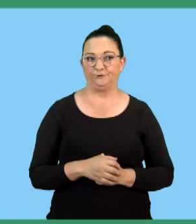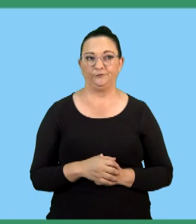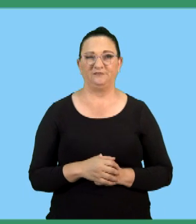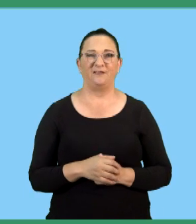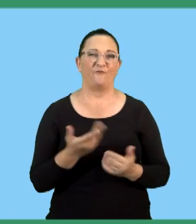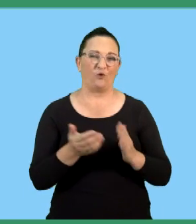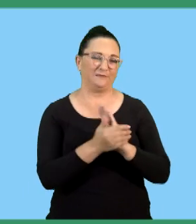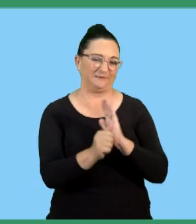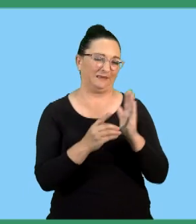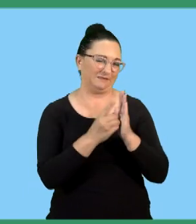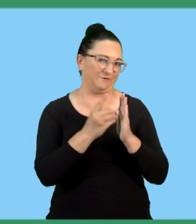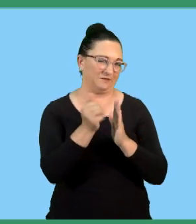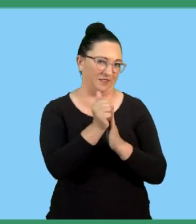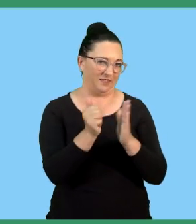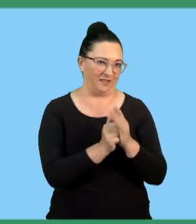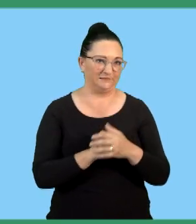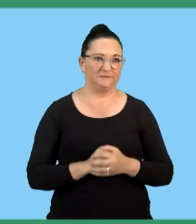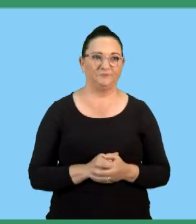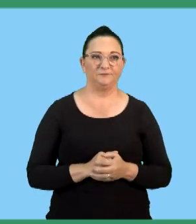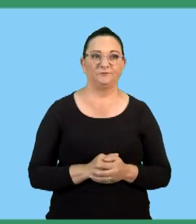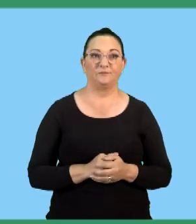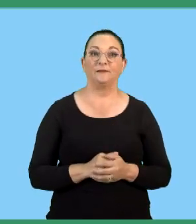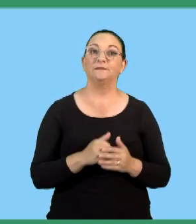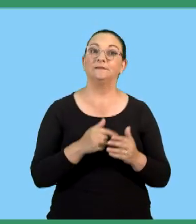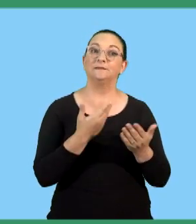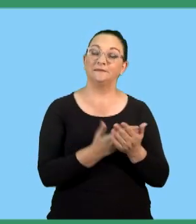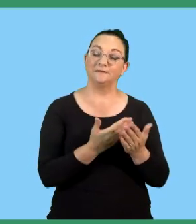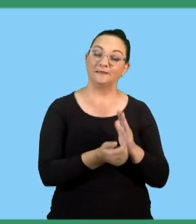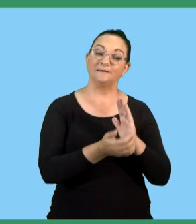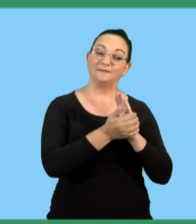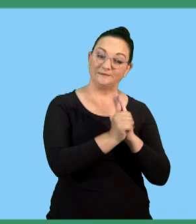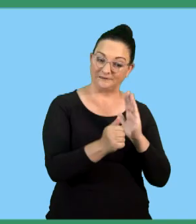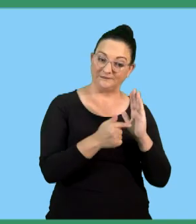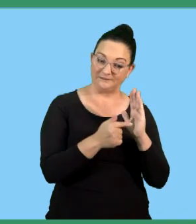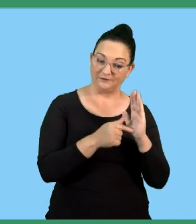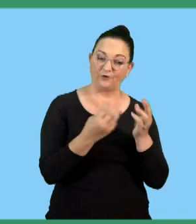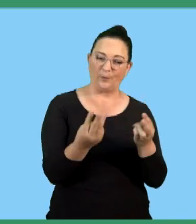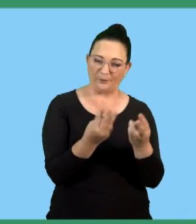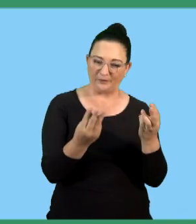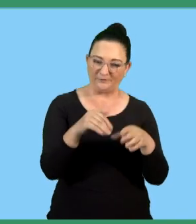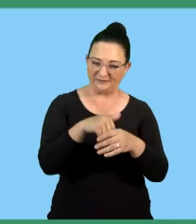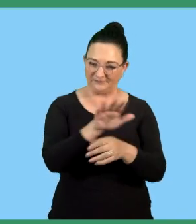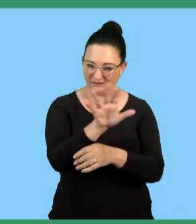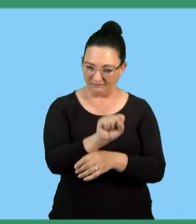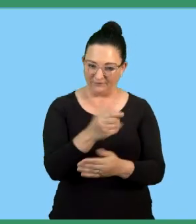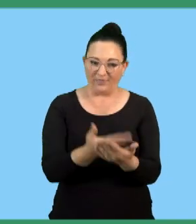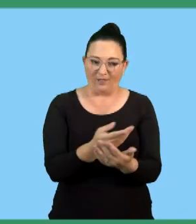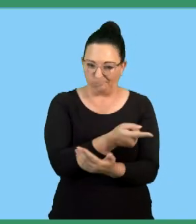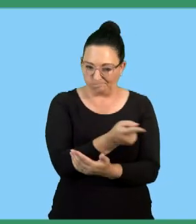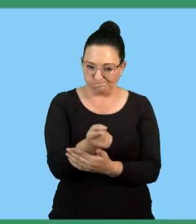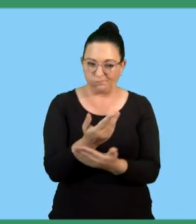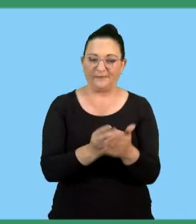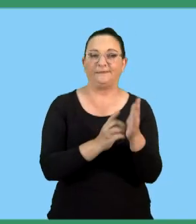purpose of the Skills Development Act? Skills Development Act develops the skills of people in South Africa in order